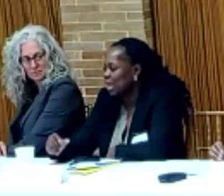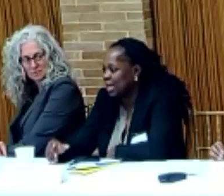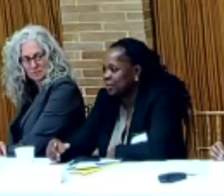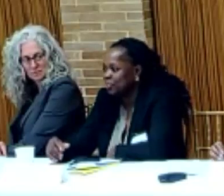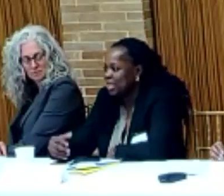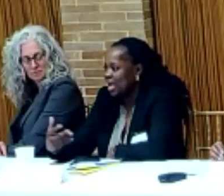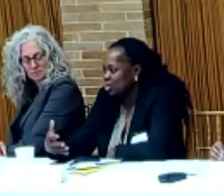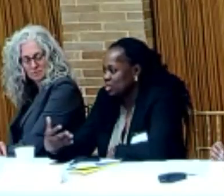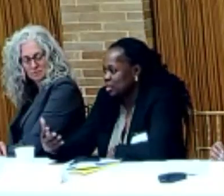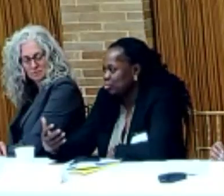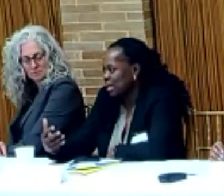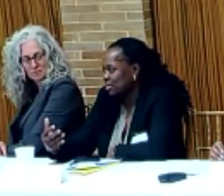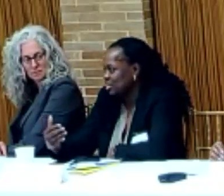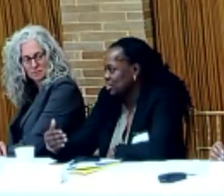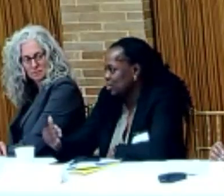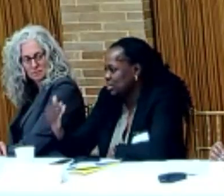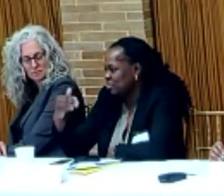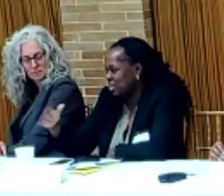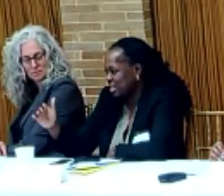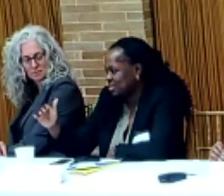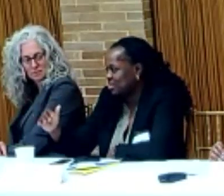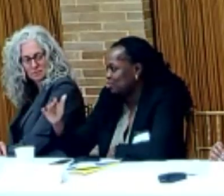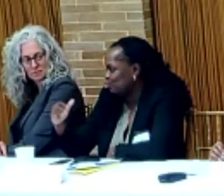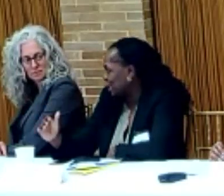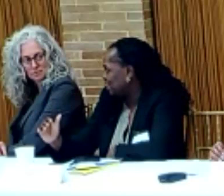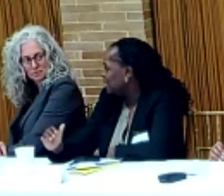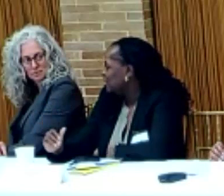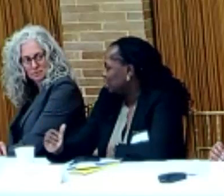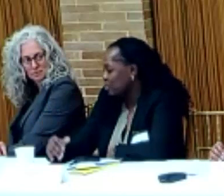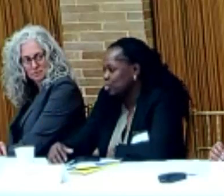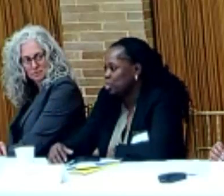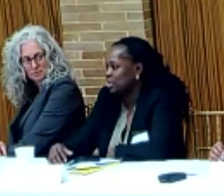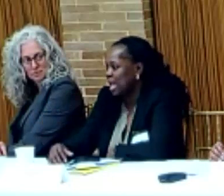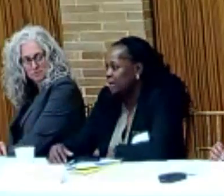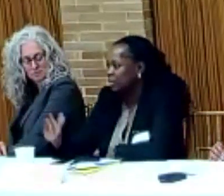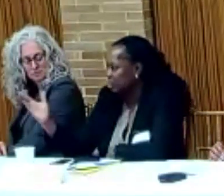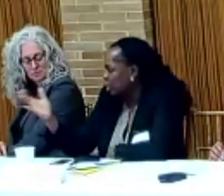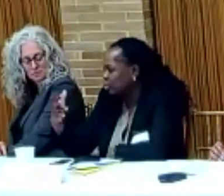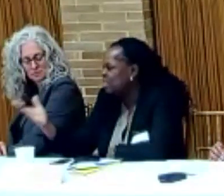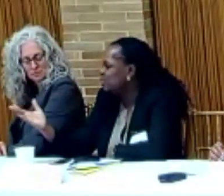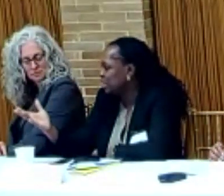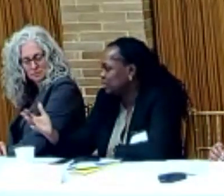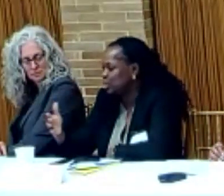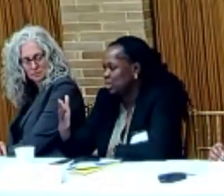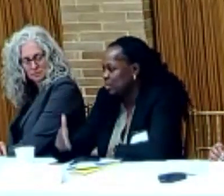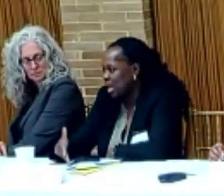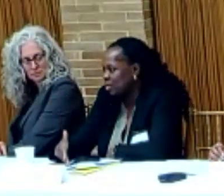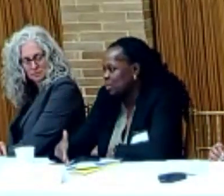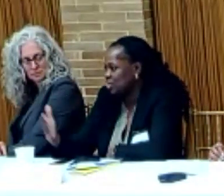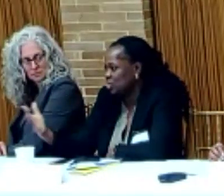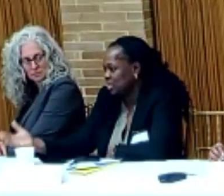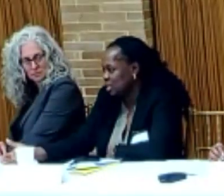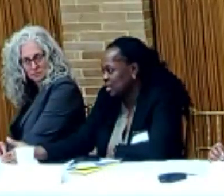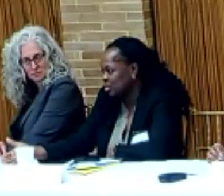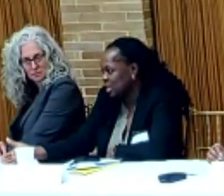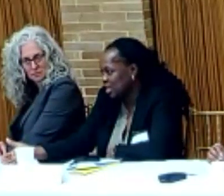home and I understand the practice is it was a fixed rate commission that could be split between a buyer's